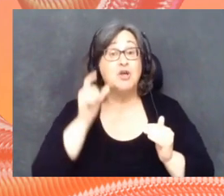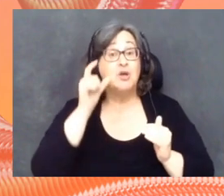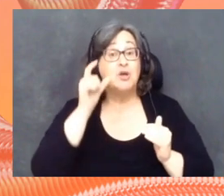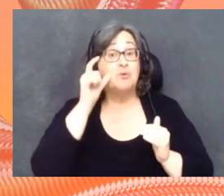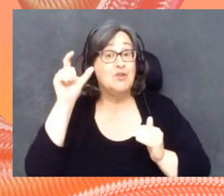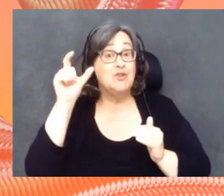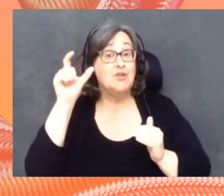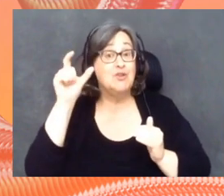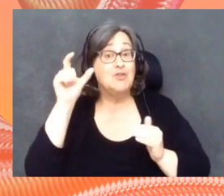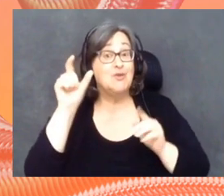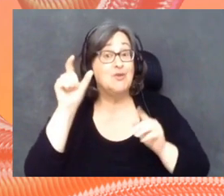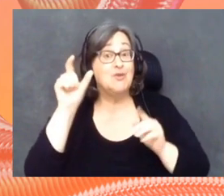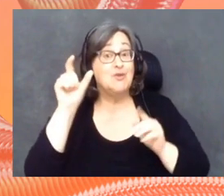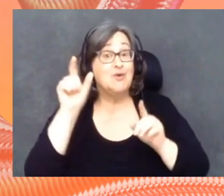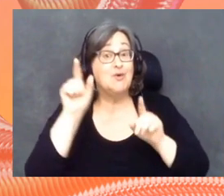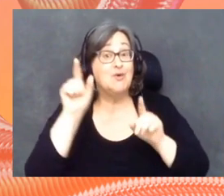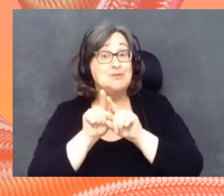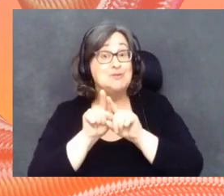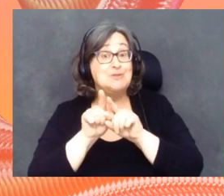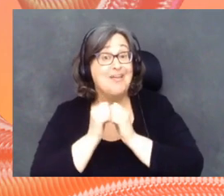with